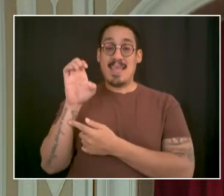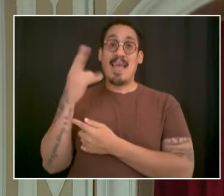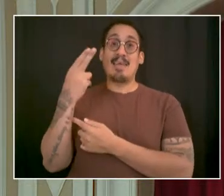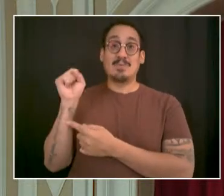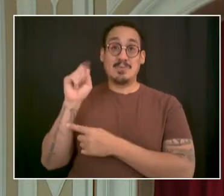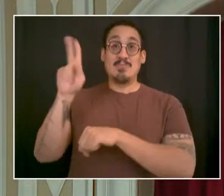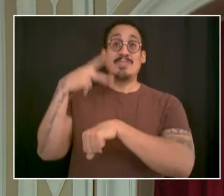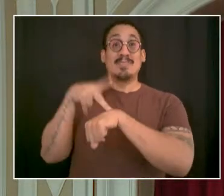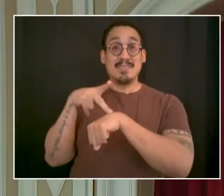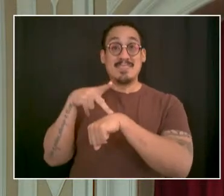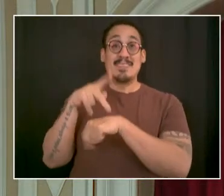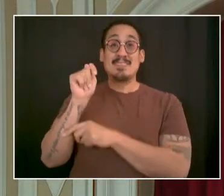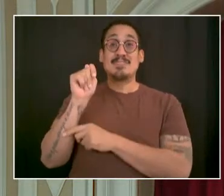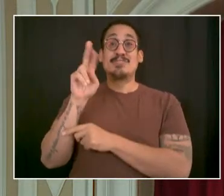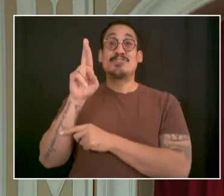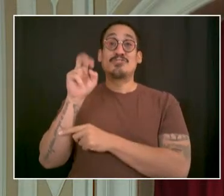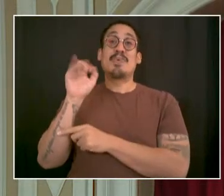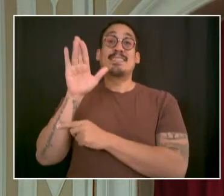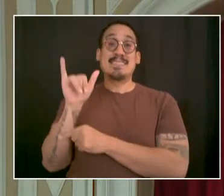Tracy Martinez.